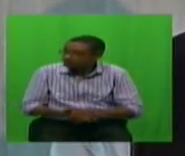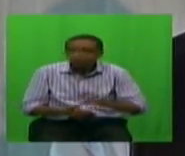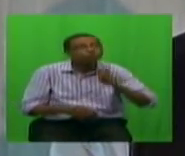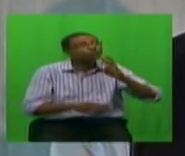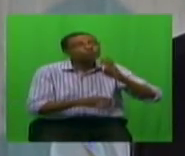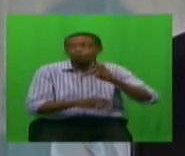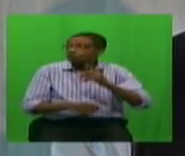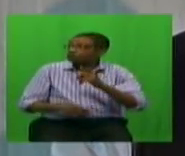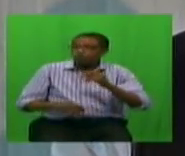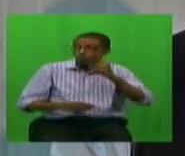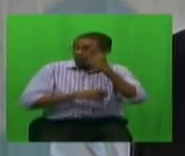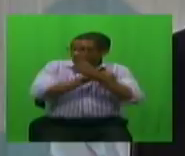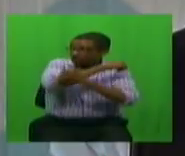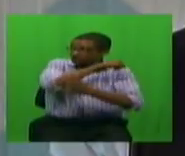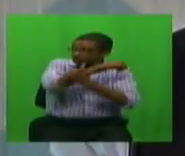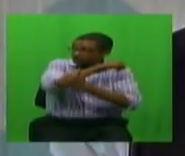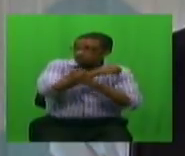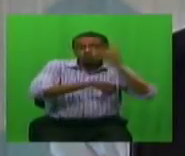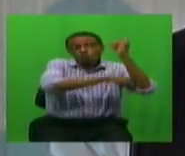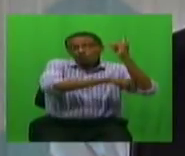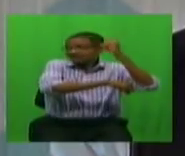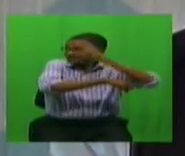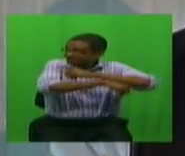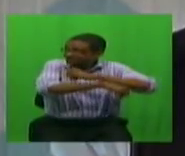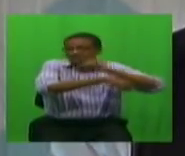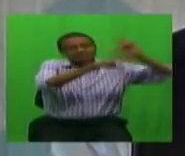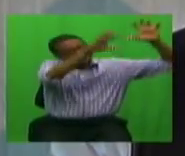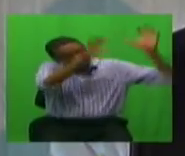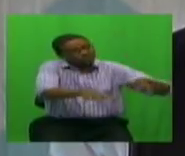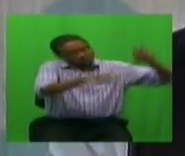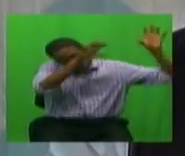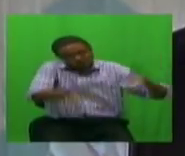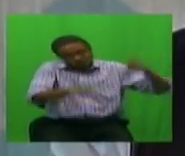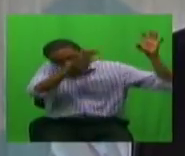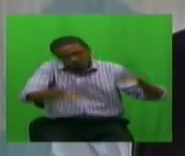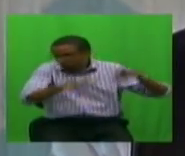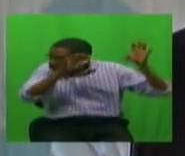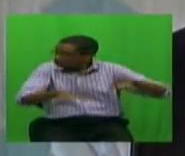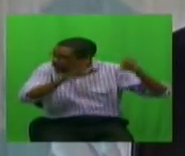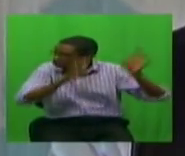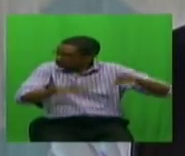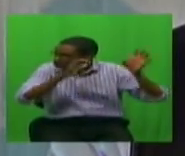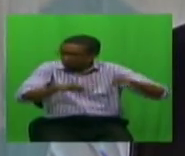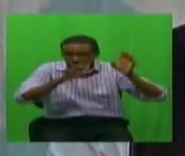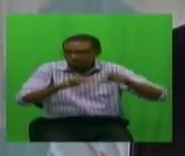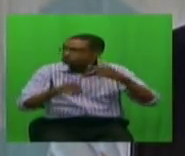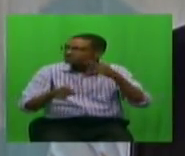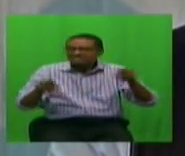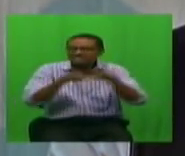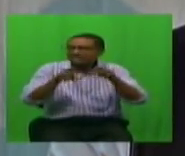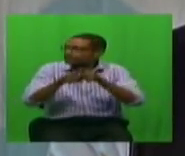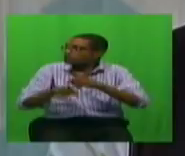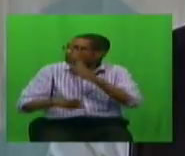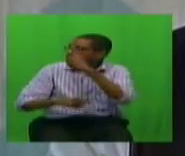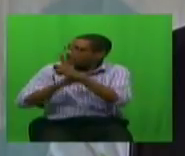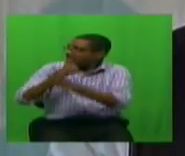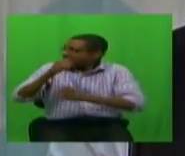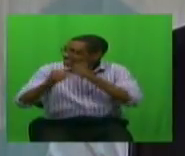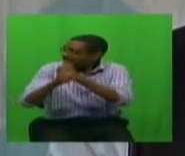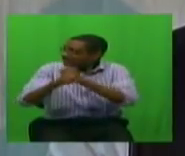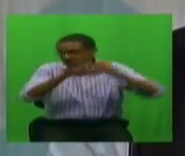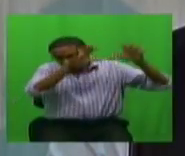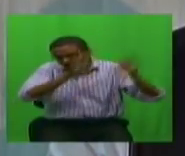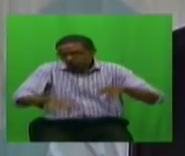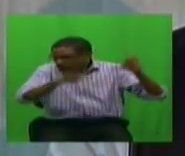day, a whole year's, an annual rainfall of a year dropped in Qatar. It is a phenomenon that's taking place all